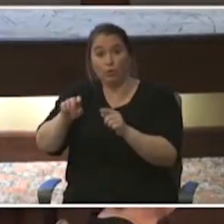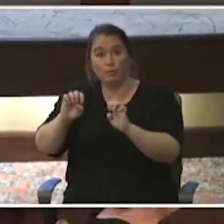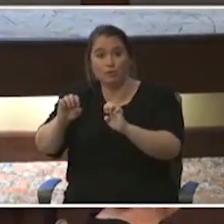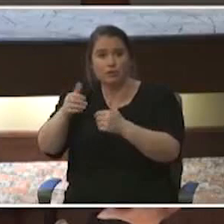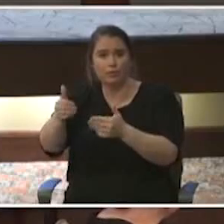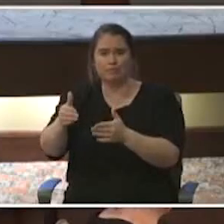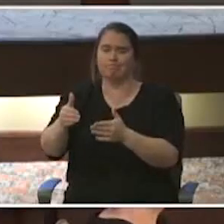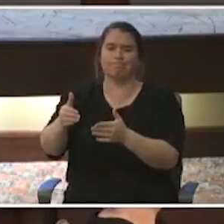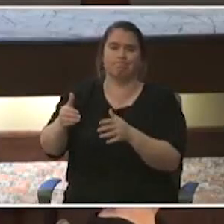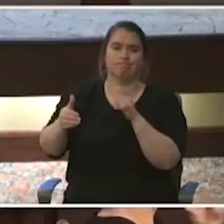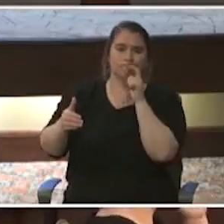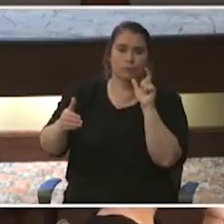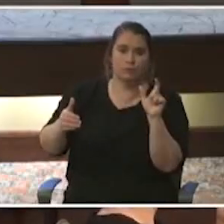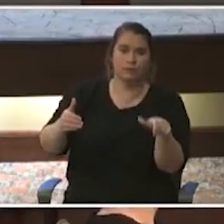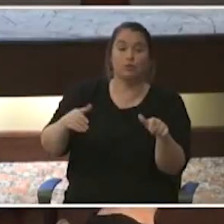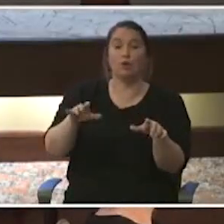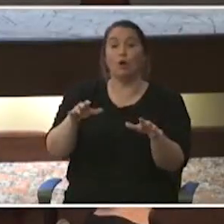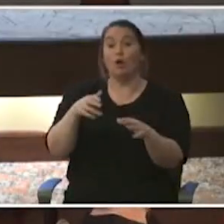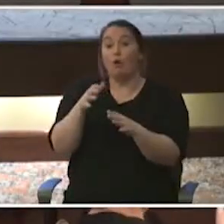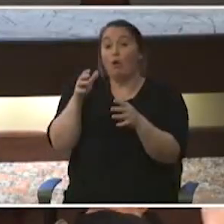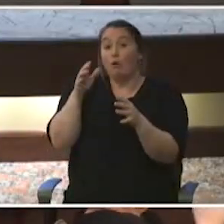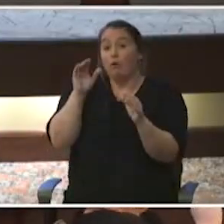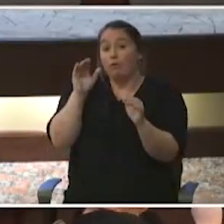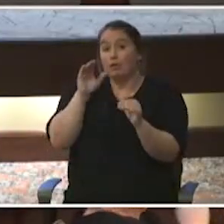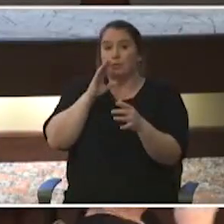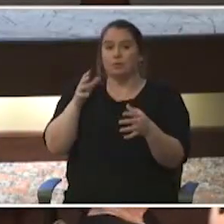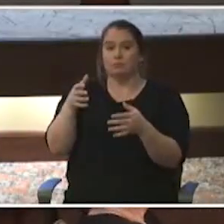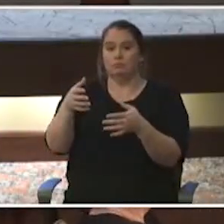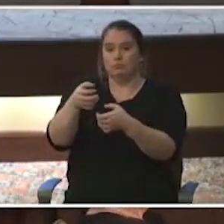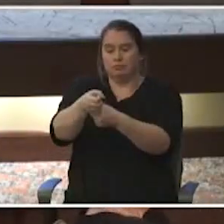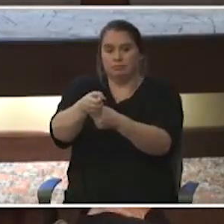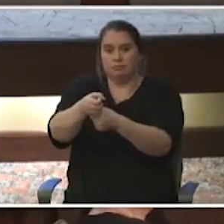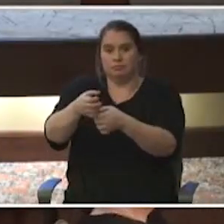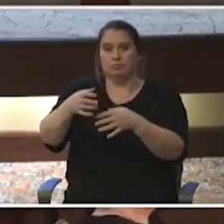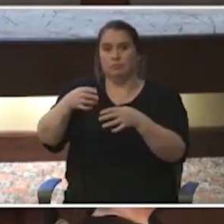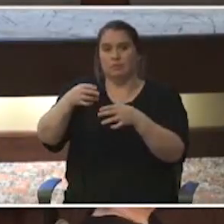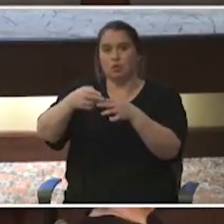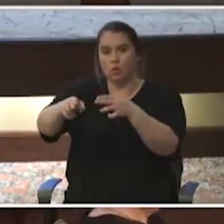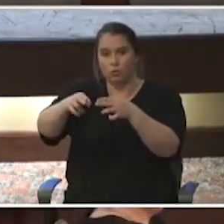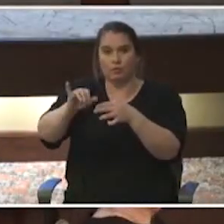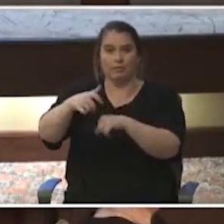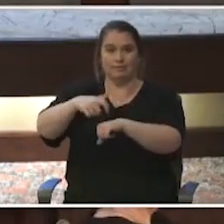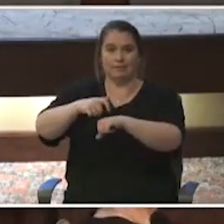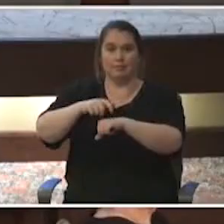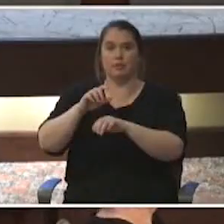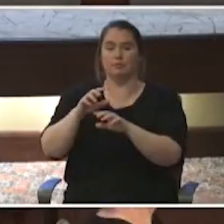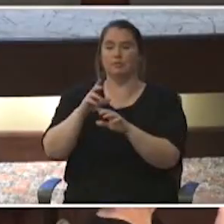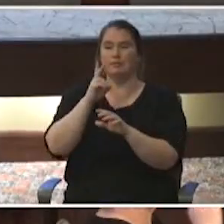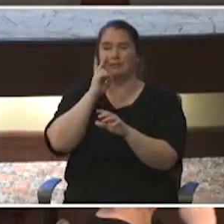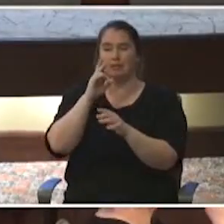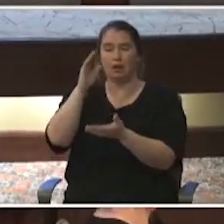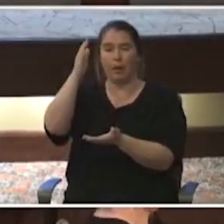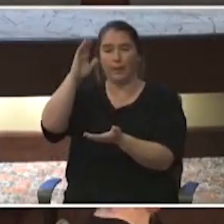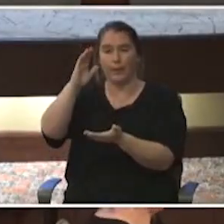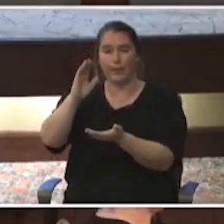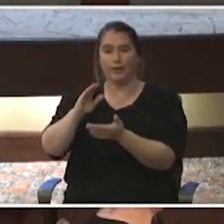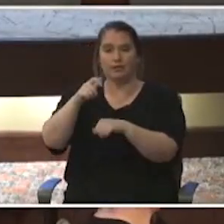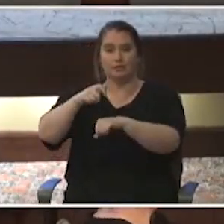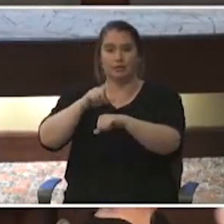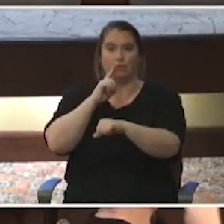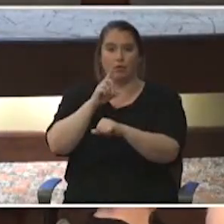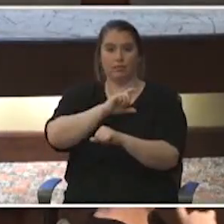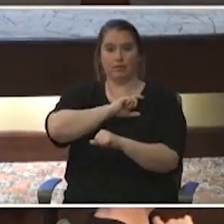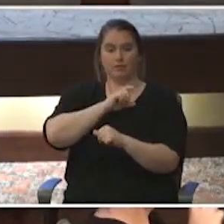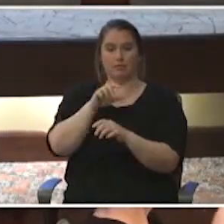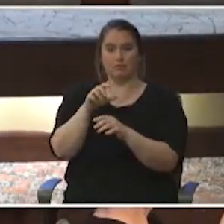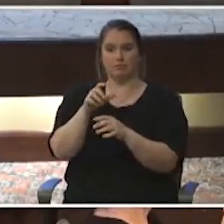room, hopefully shortening their time in that situation. We've seen a marked decrease in the amount of time police officers are spending